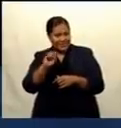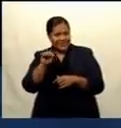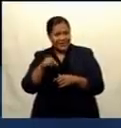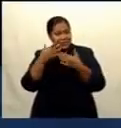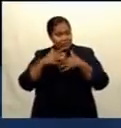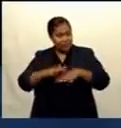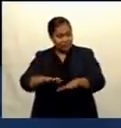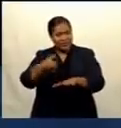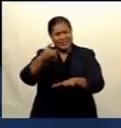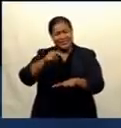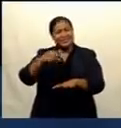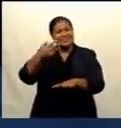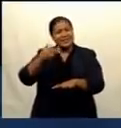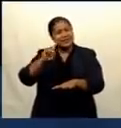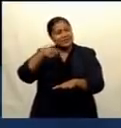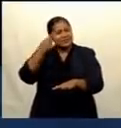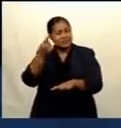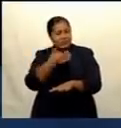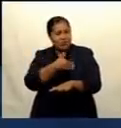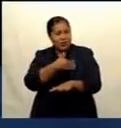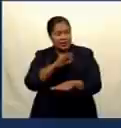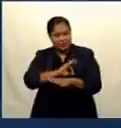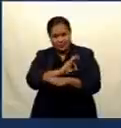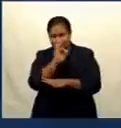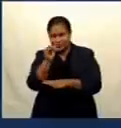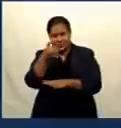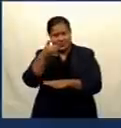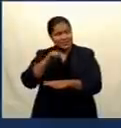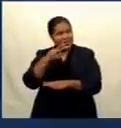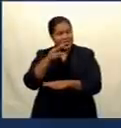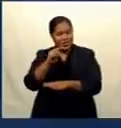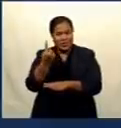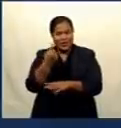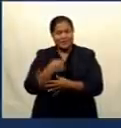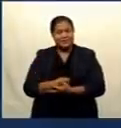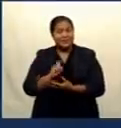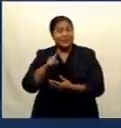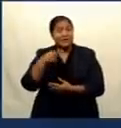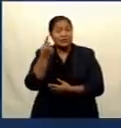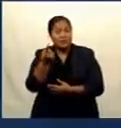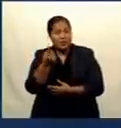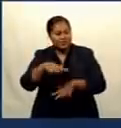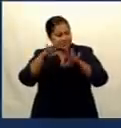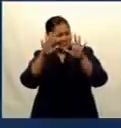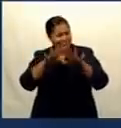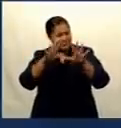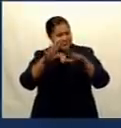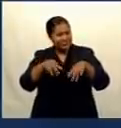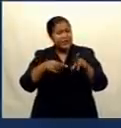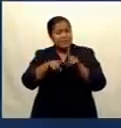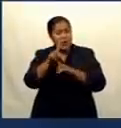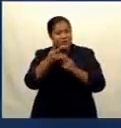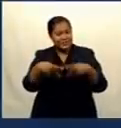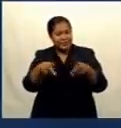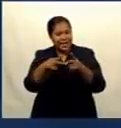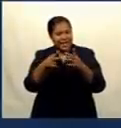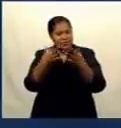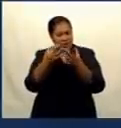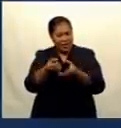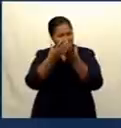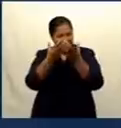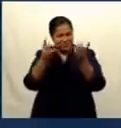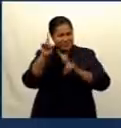at 6:19 tomorrow morning. Sunrise will be at 6:31. For tomorrow, occasional showers over most places, isolated